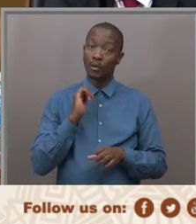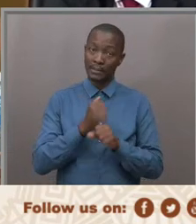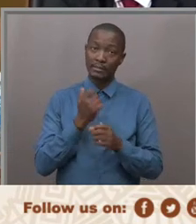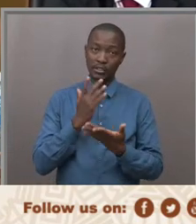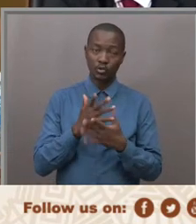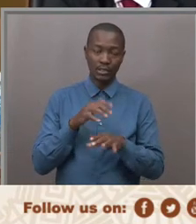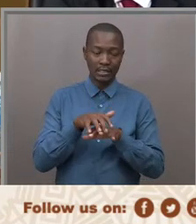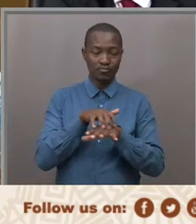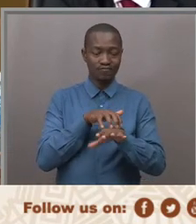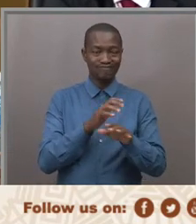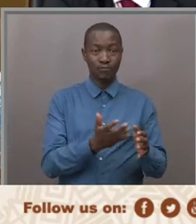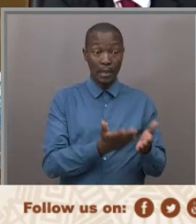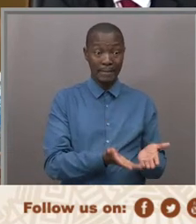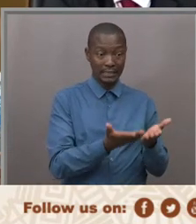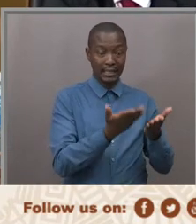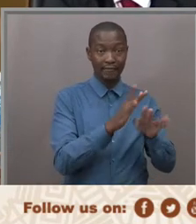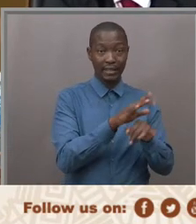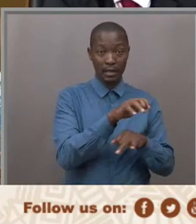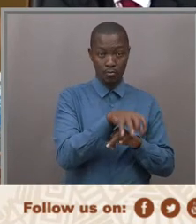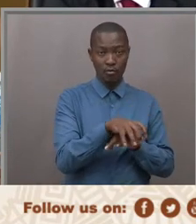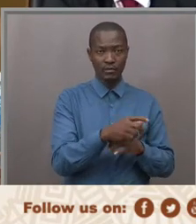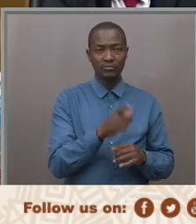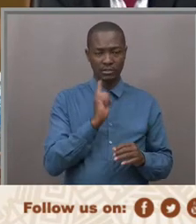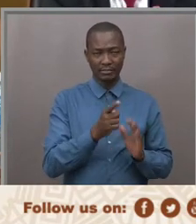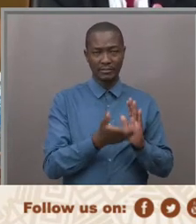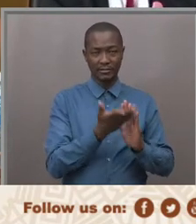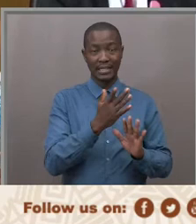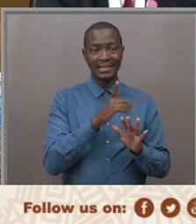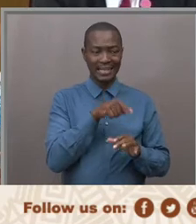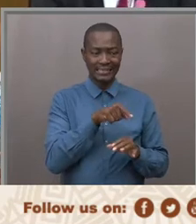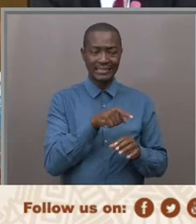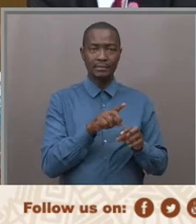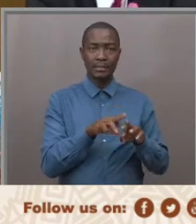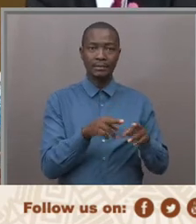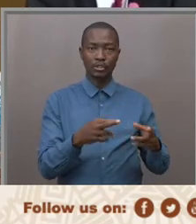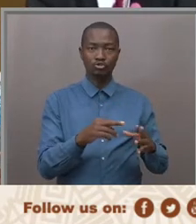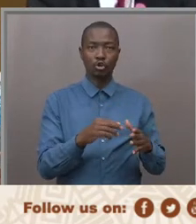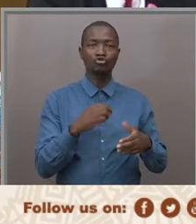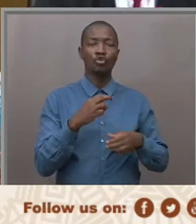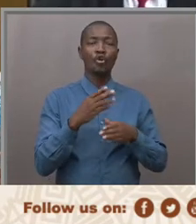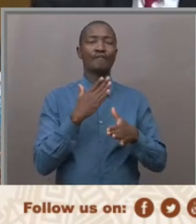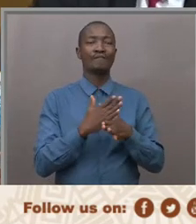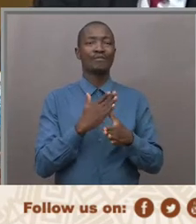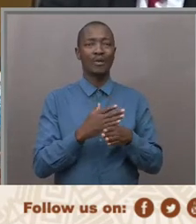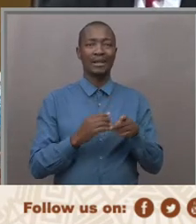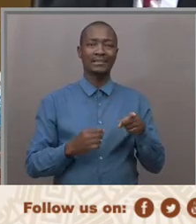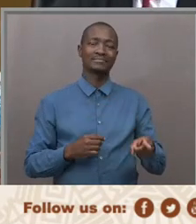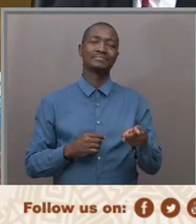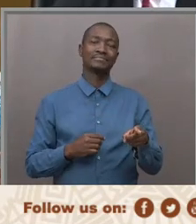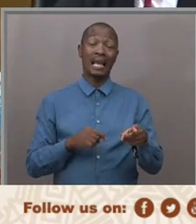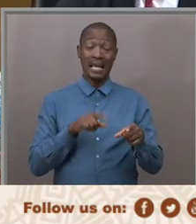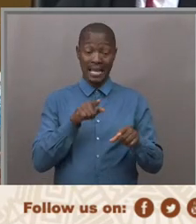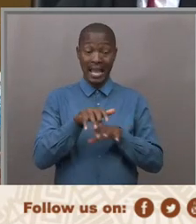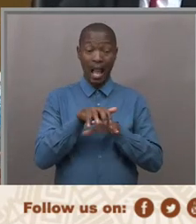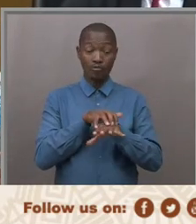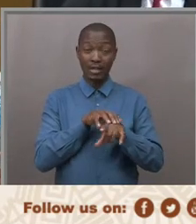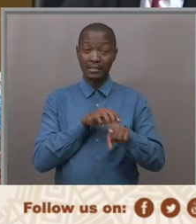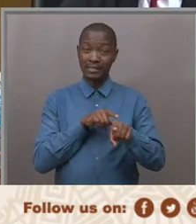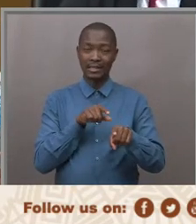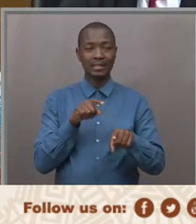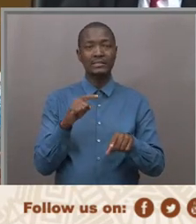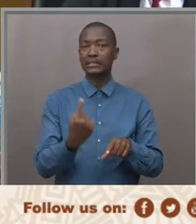agricultural sector in our province to be the source of employment. This is the only sector, not